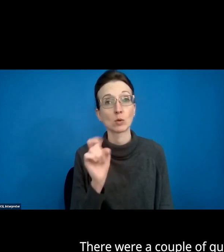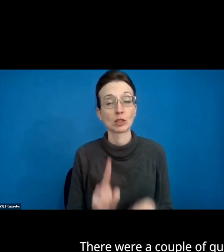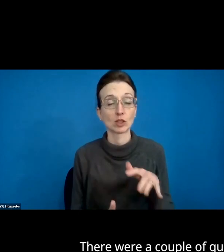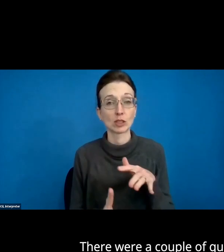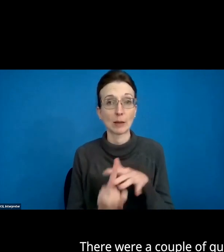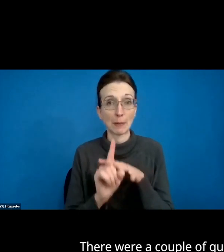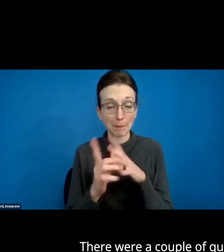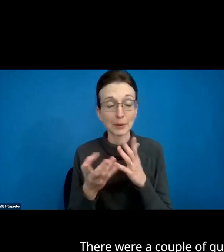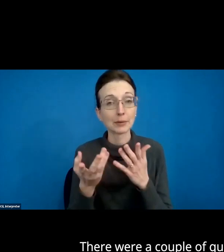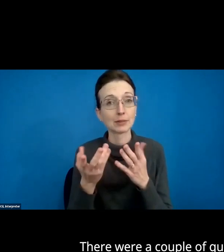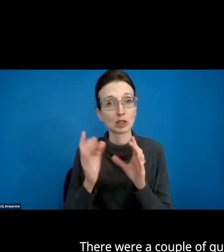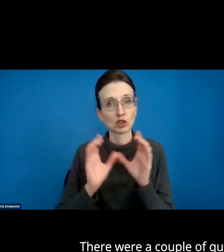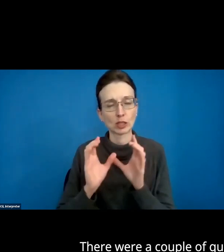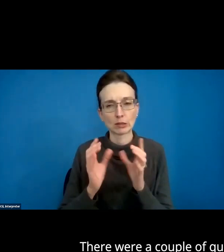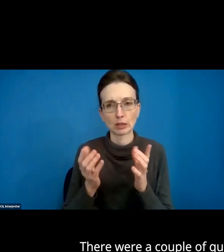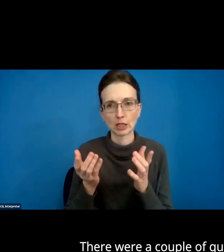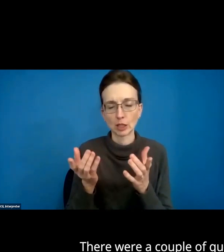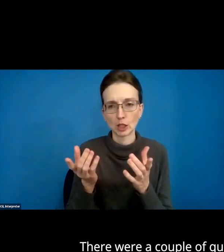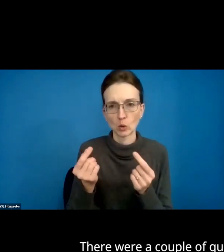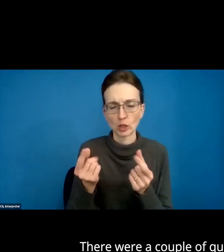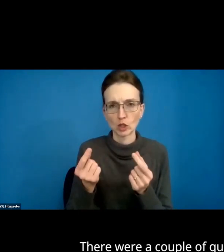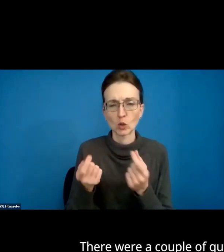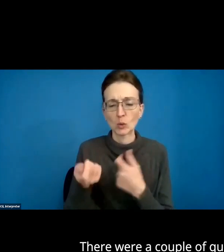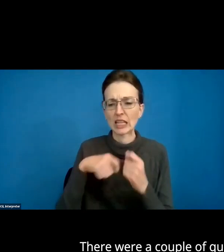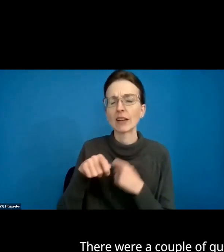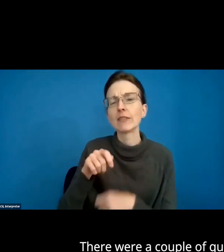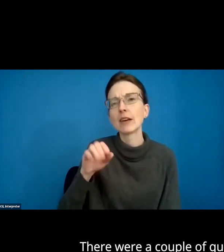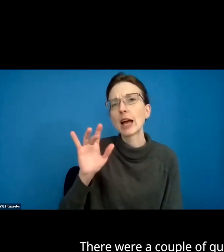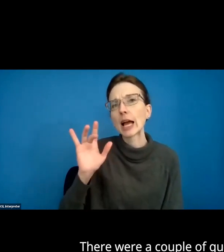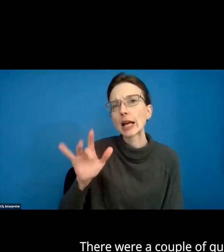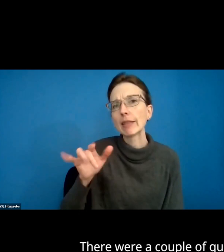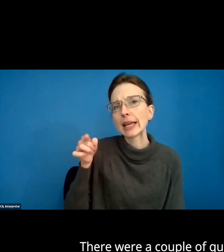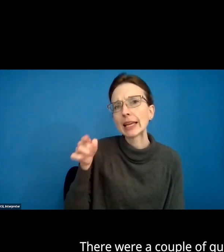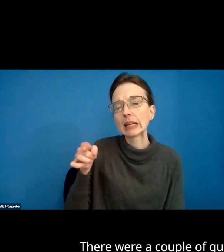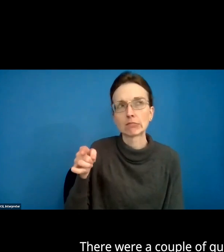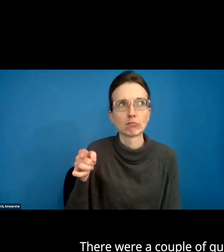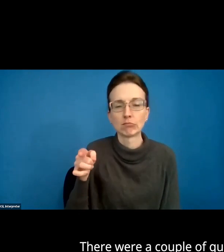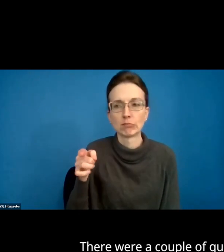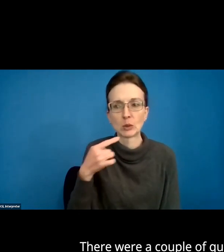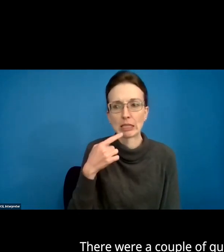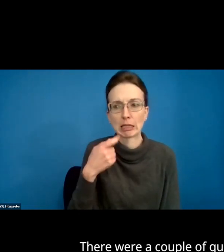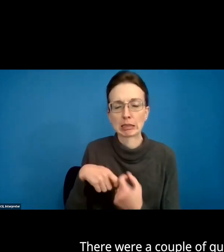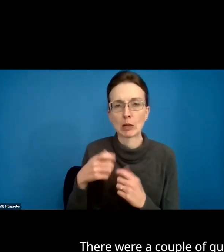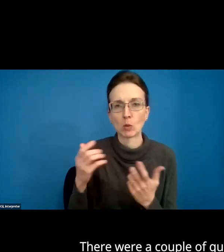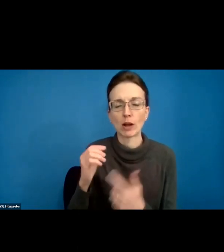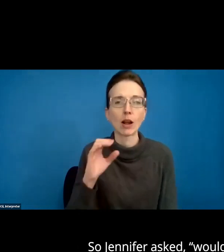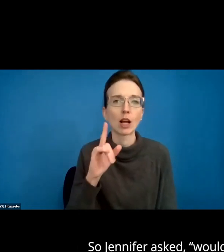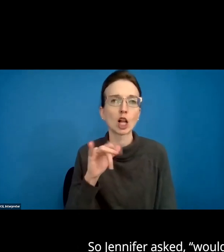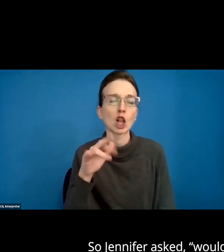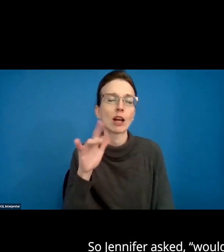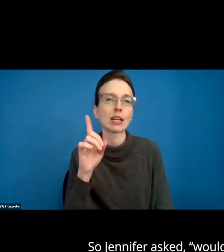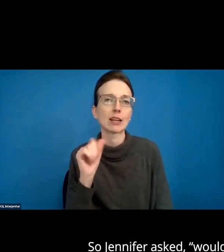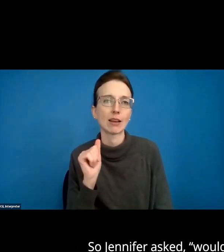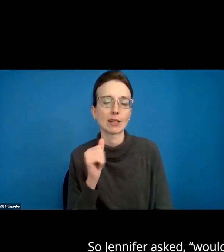chat about what to do instead of click here, and Claudia's suggestion.